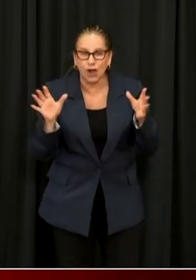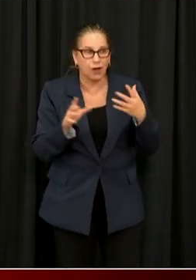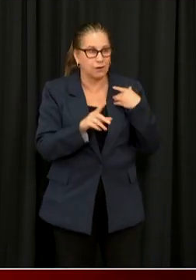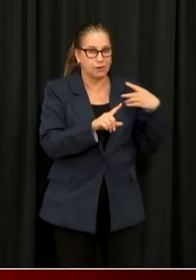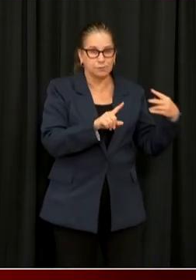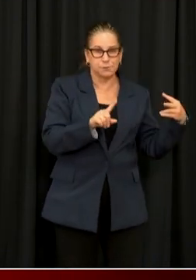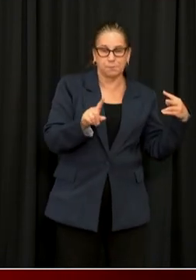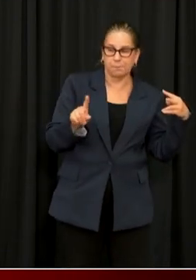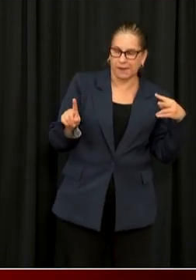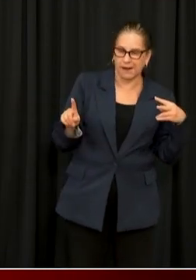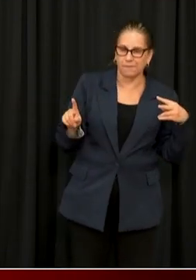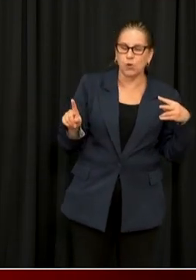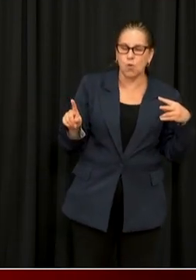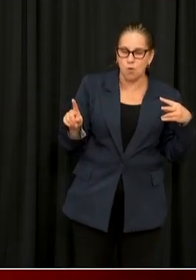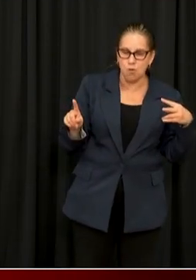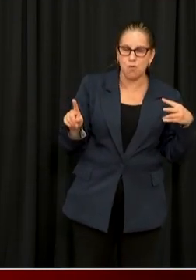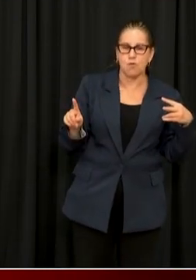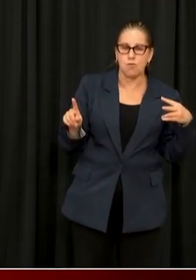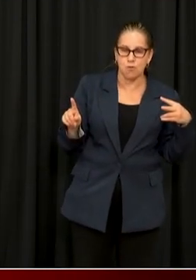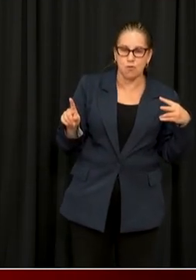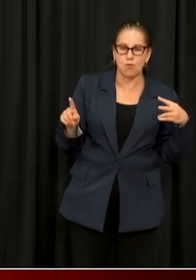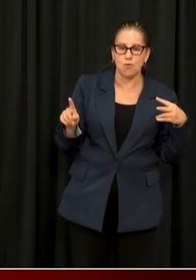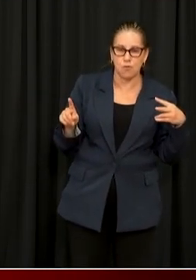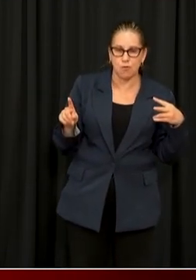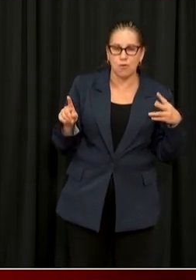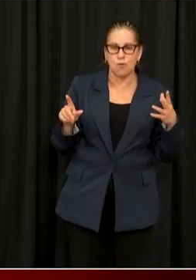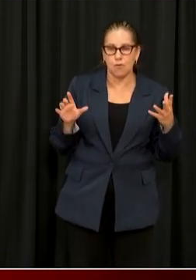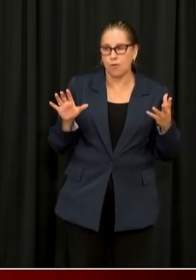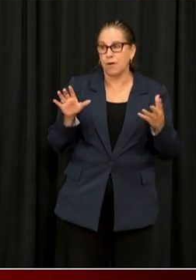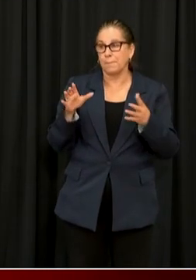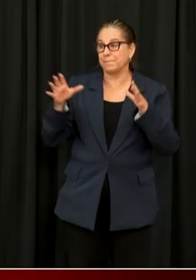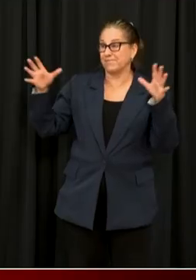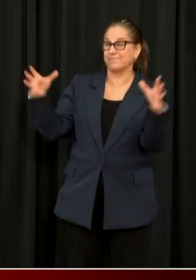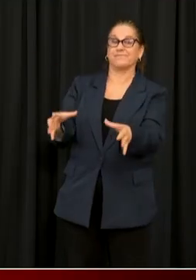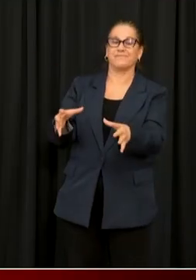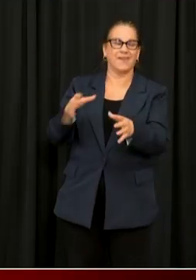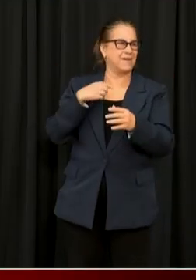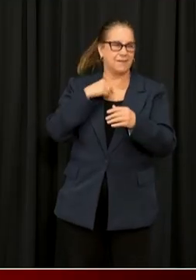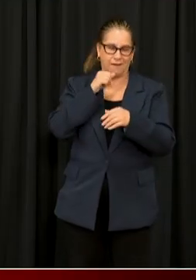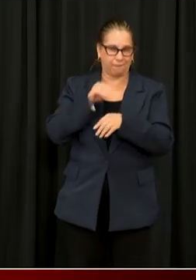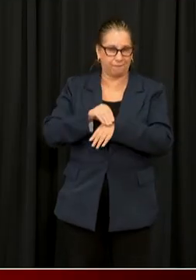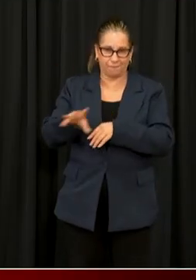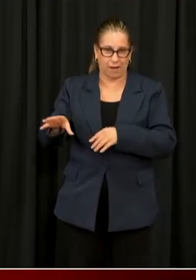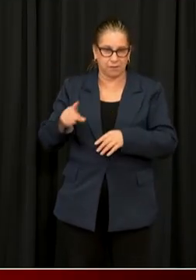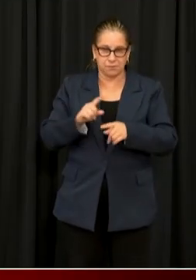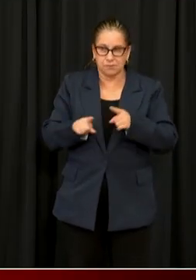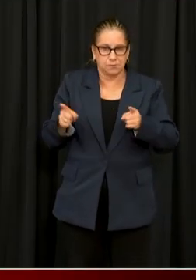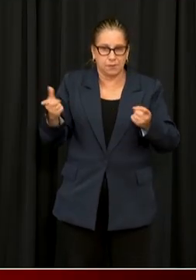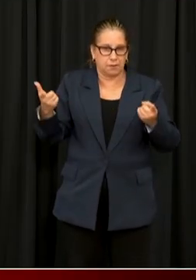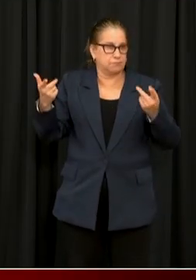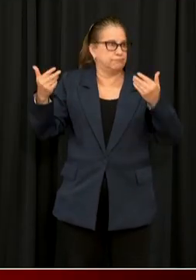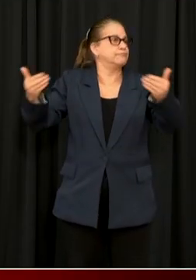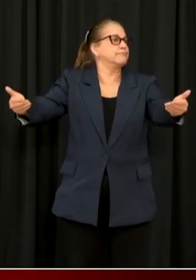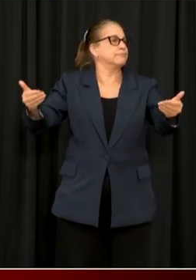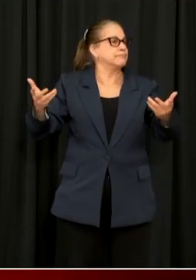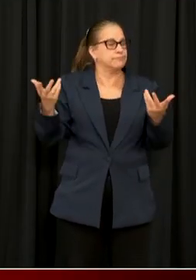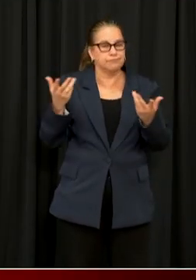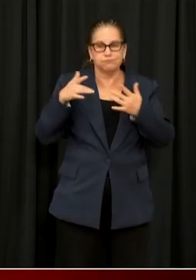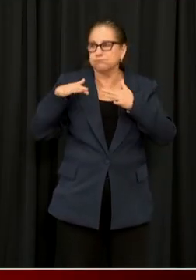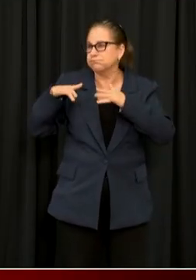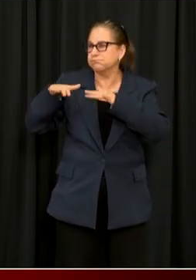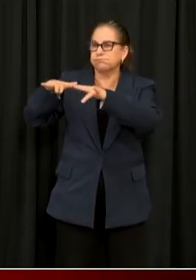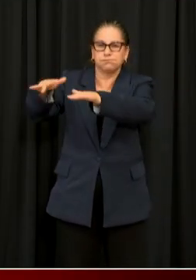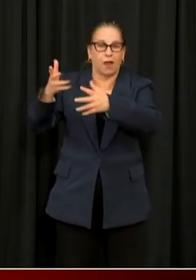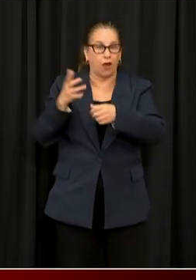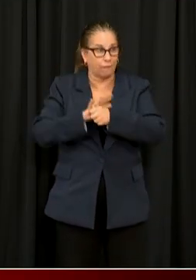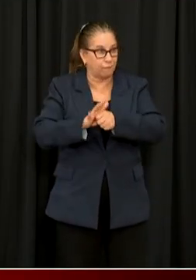that would not be advisable given the current state of affairs that we are in. With the pandemic and where we are in from